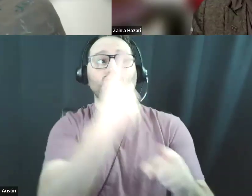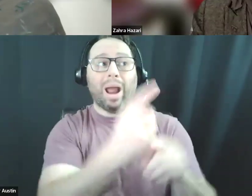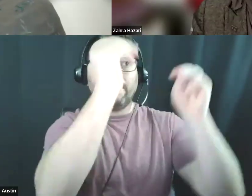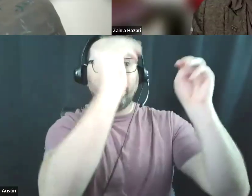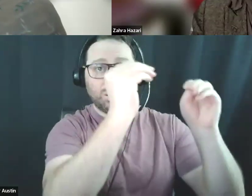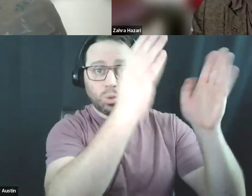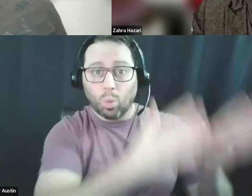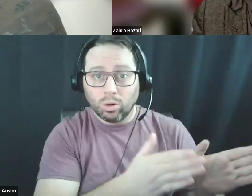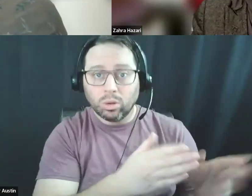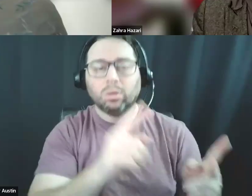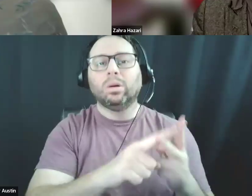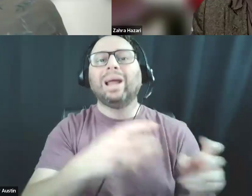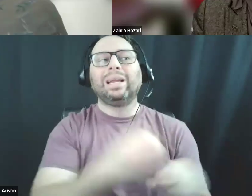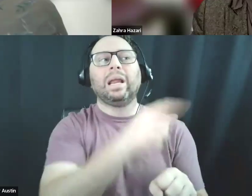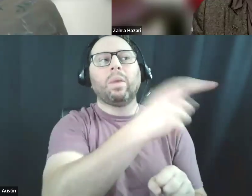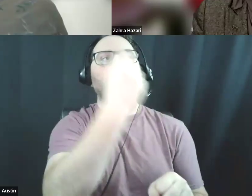role actually is.